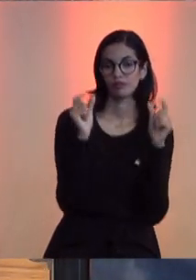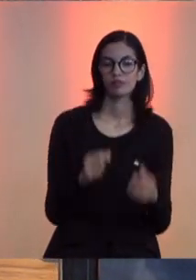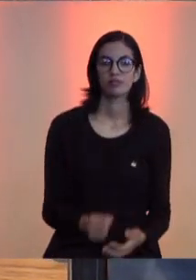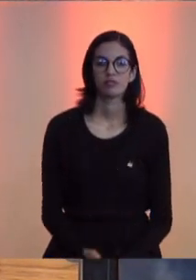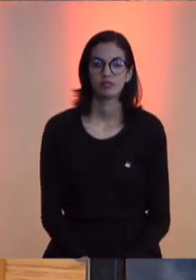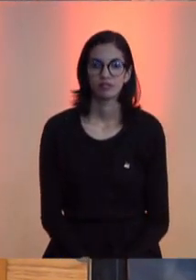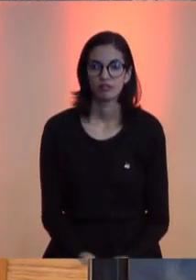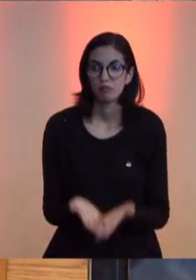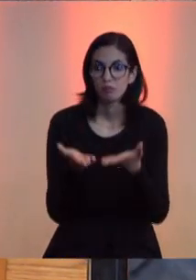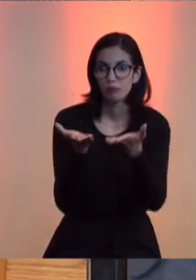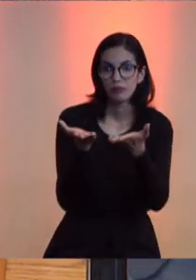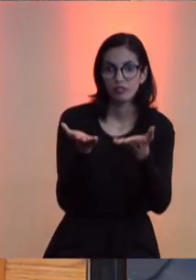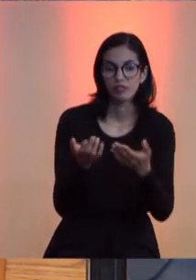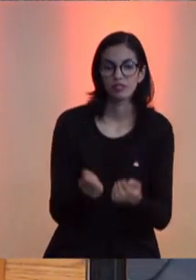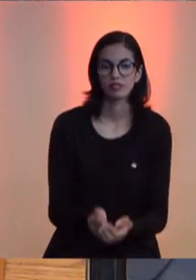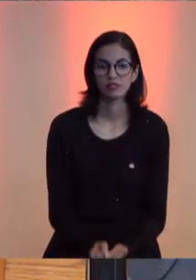Hey.